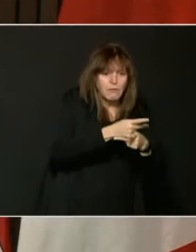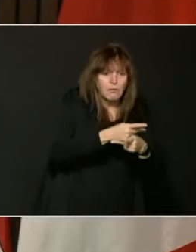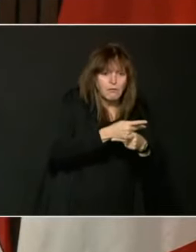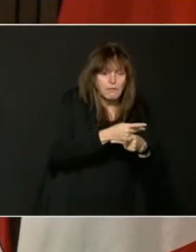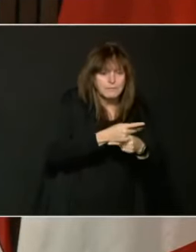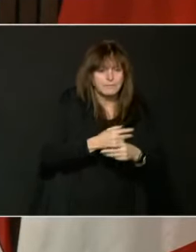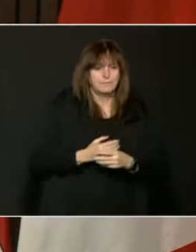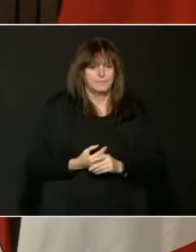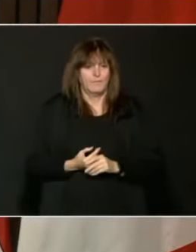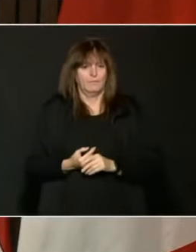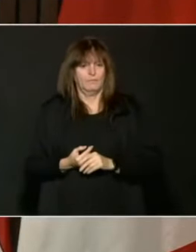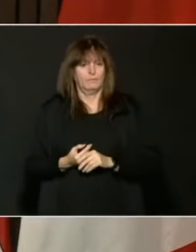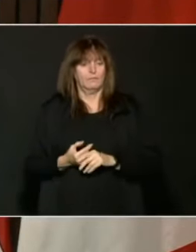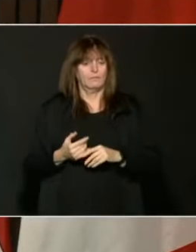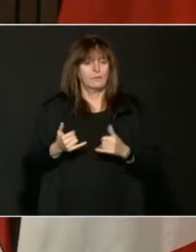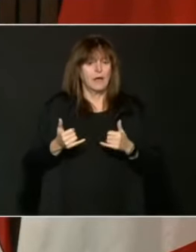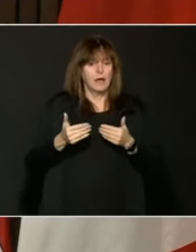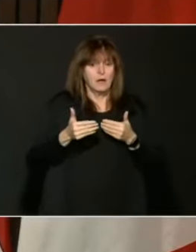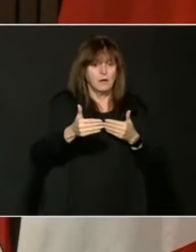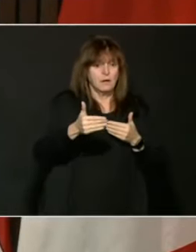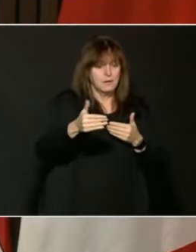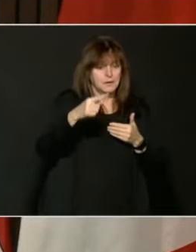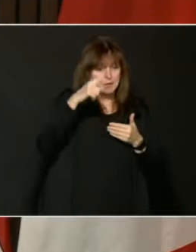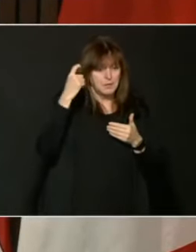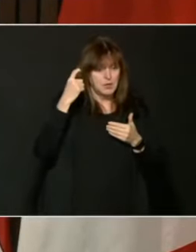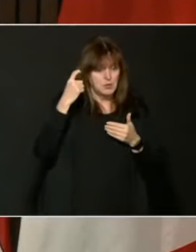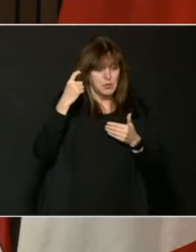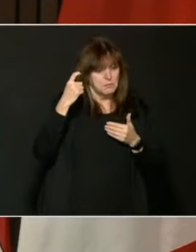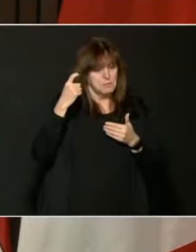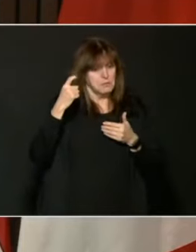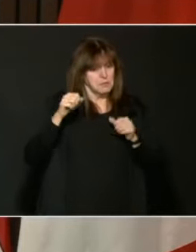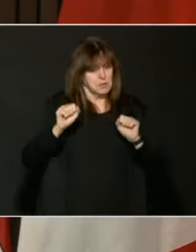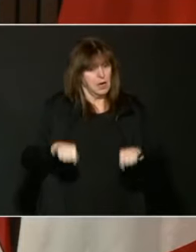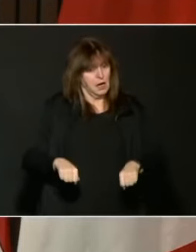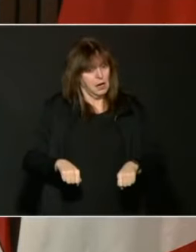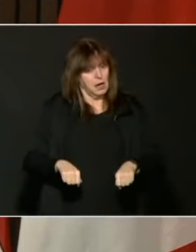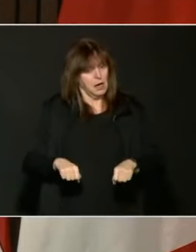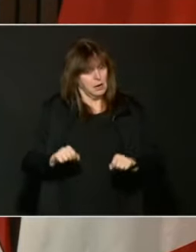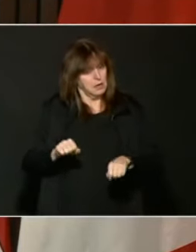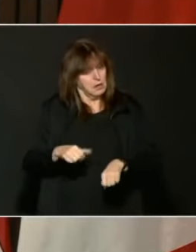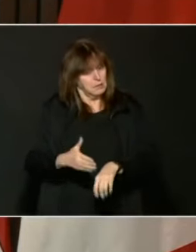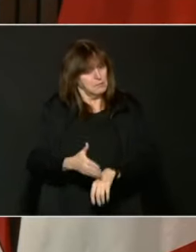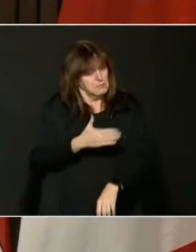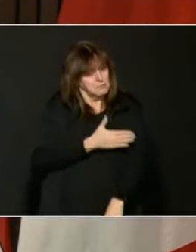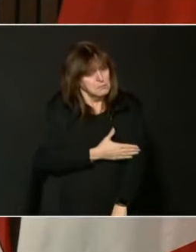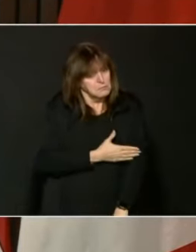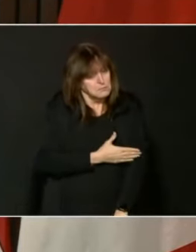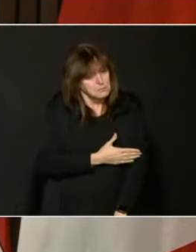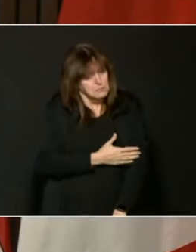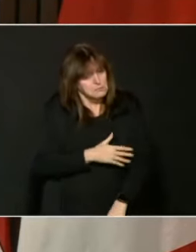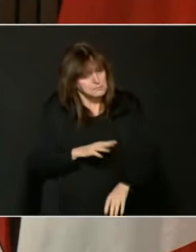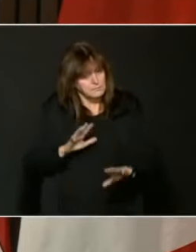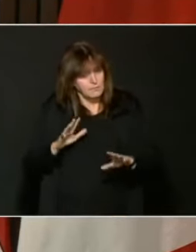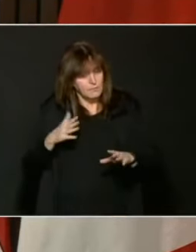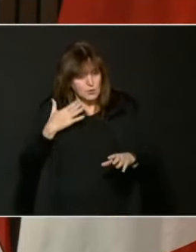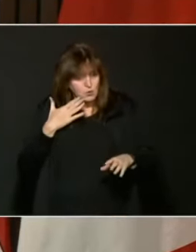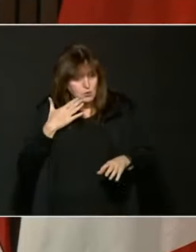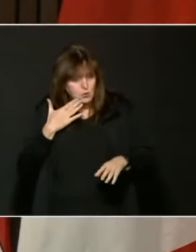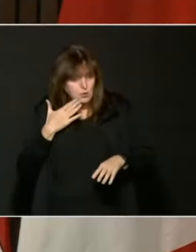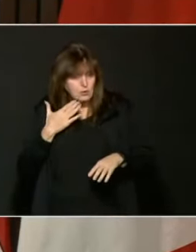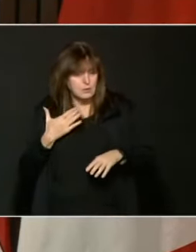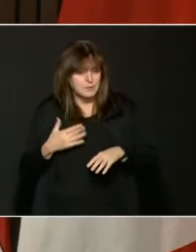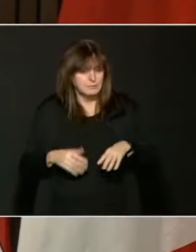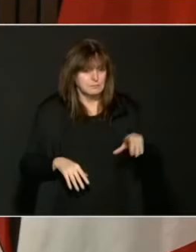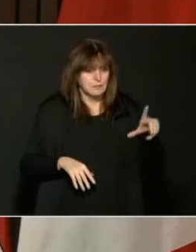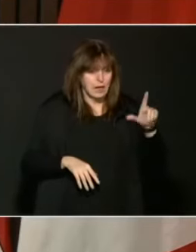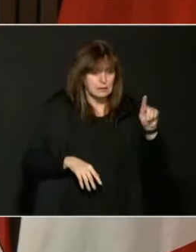now. The December lockdowns helped keep infections out of our long-term care homes, and prioritizing vaccination in these same homes protected their